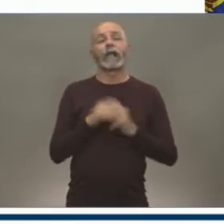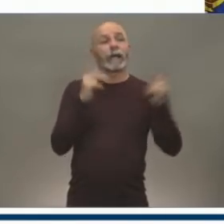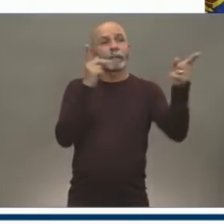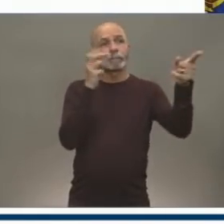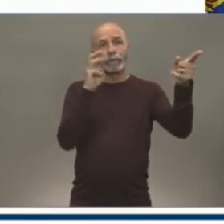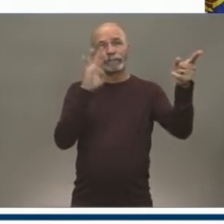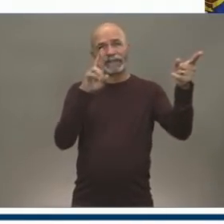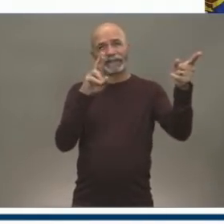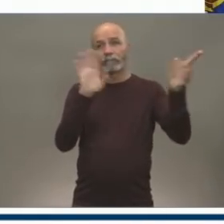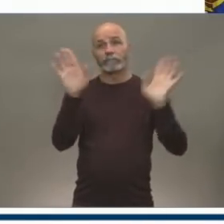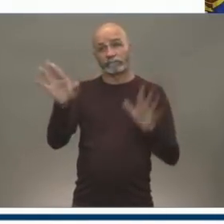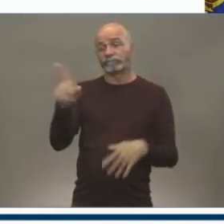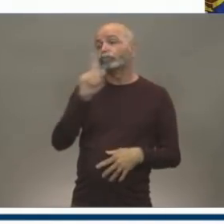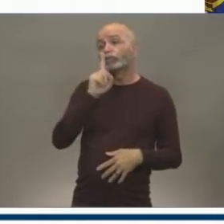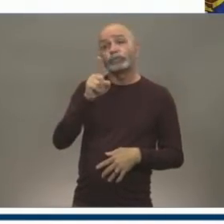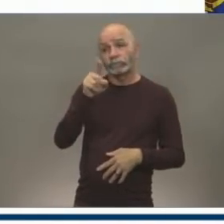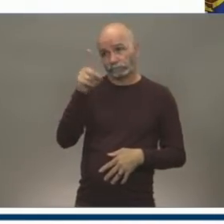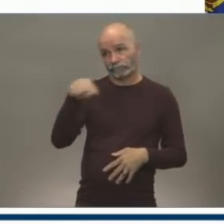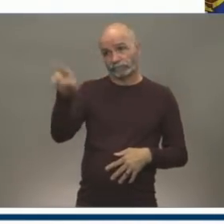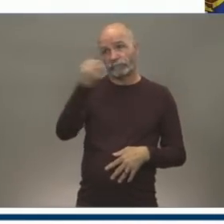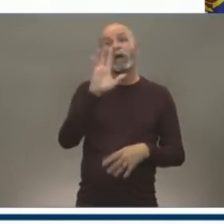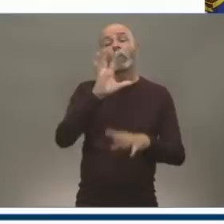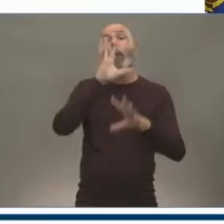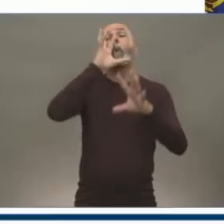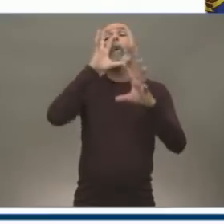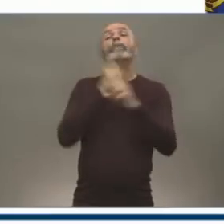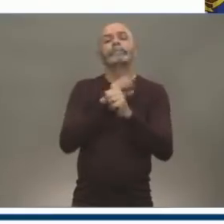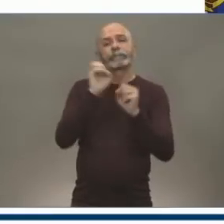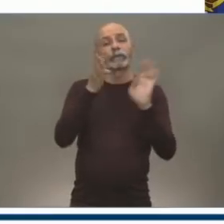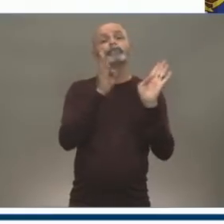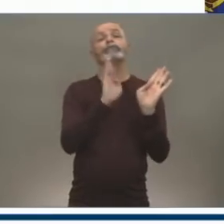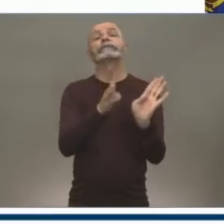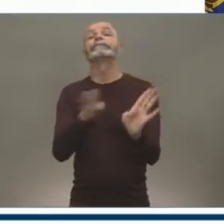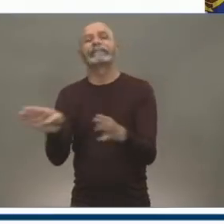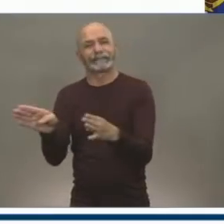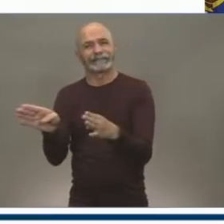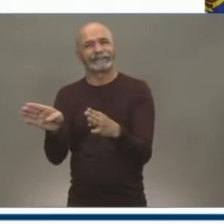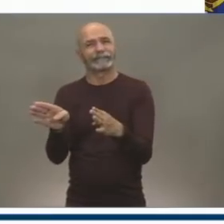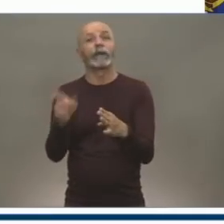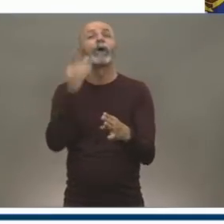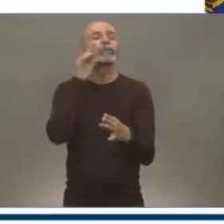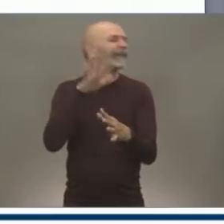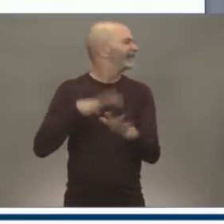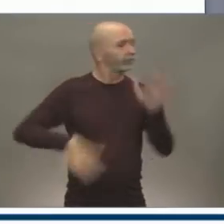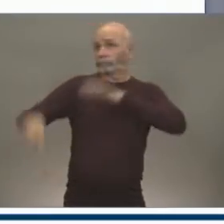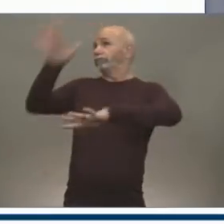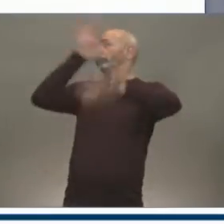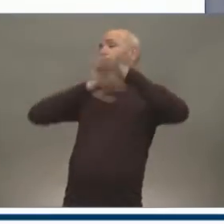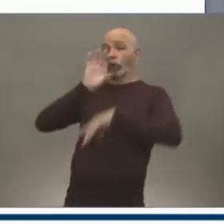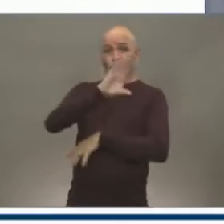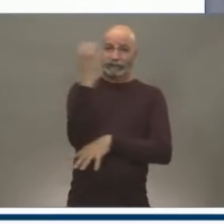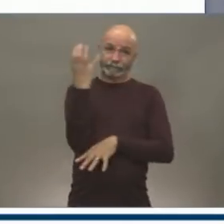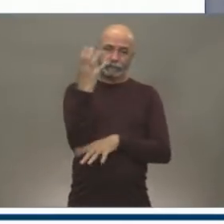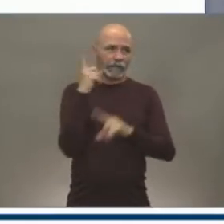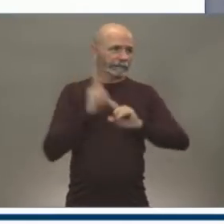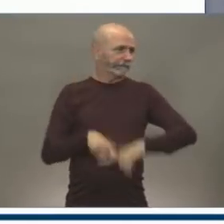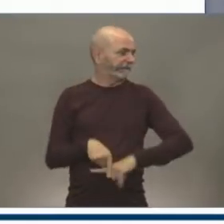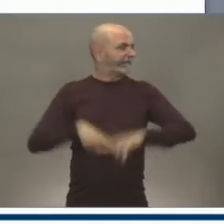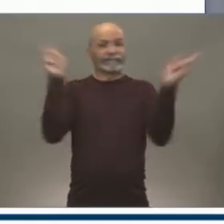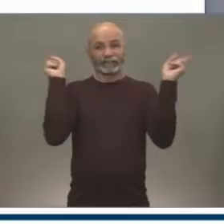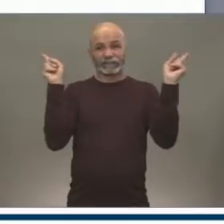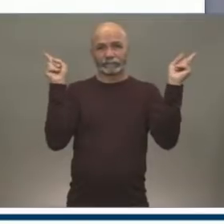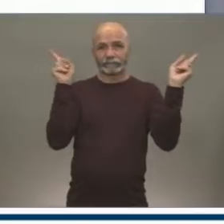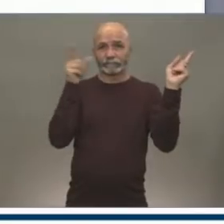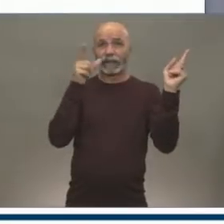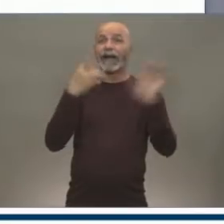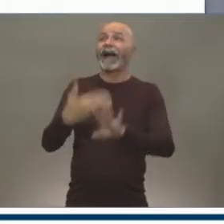season, this Christmas season, will look very different than it has in the past, and find unique ways to share with the people